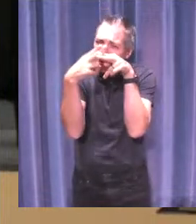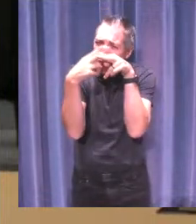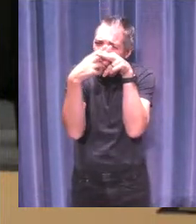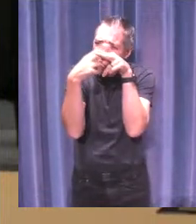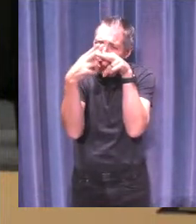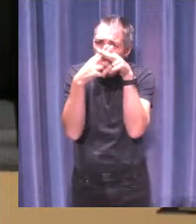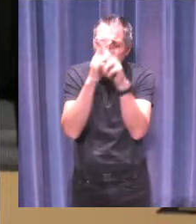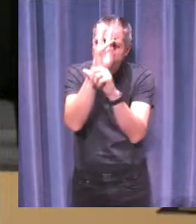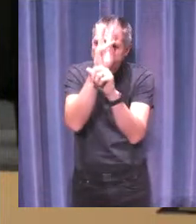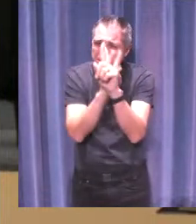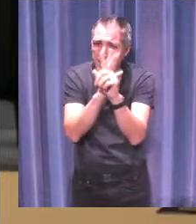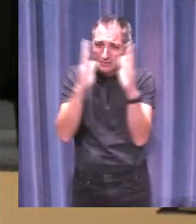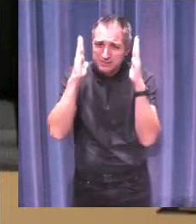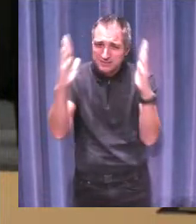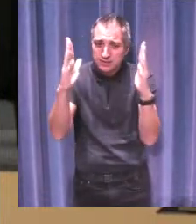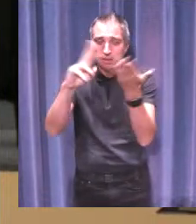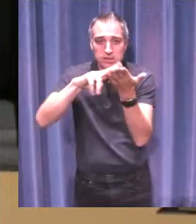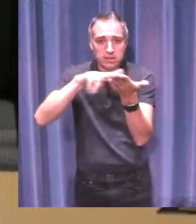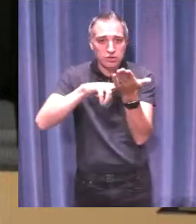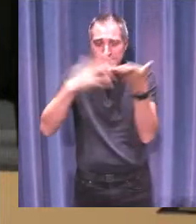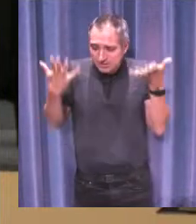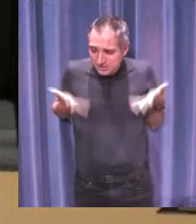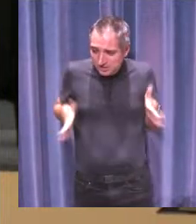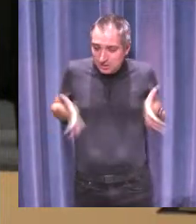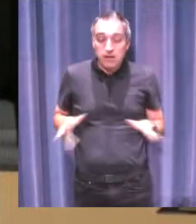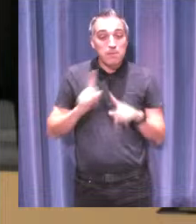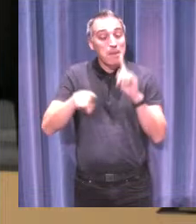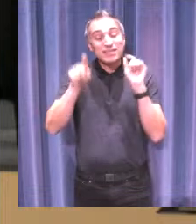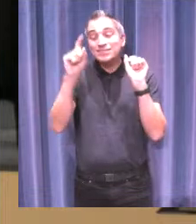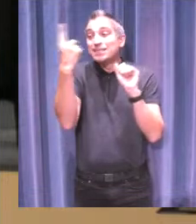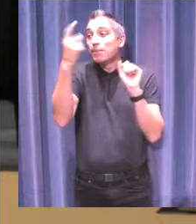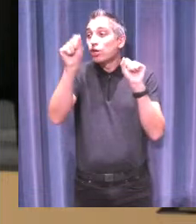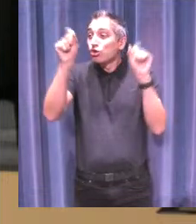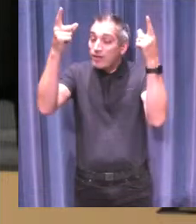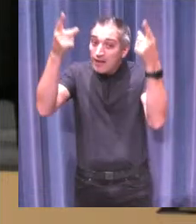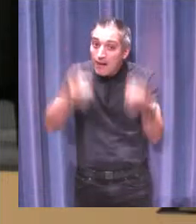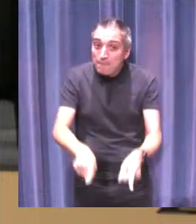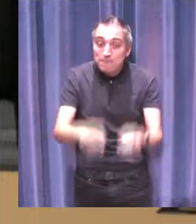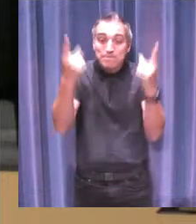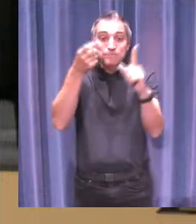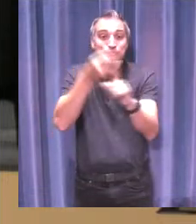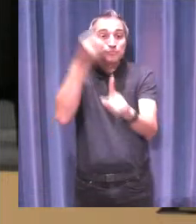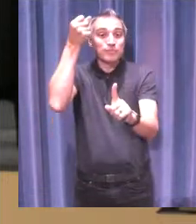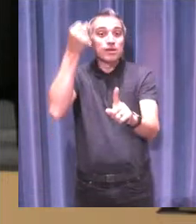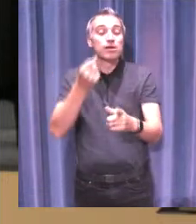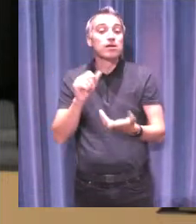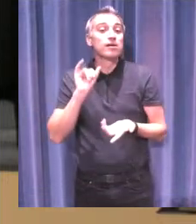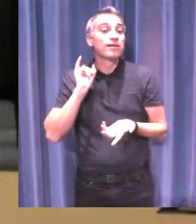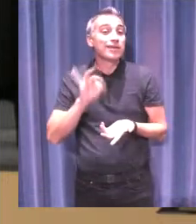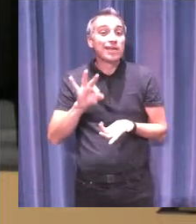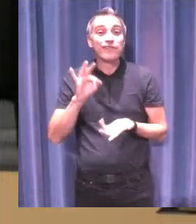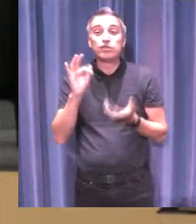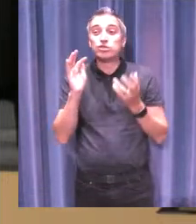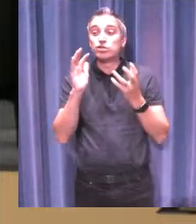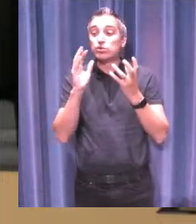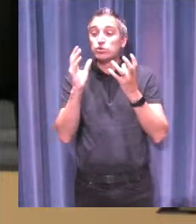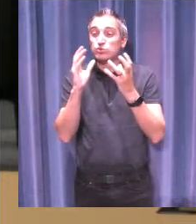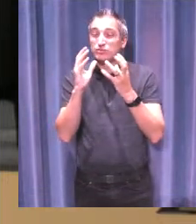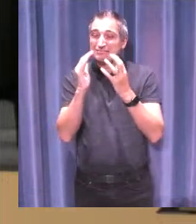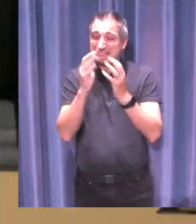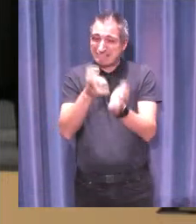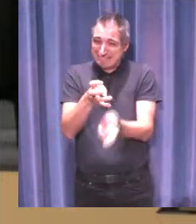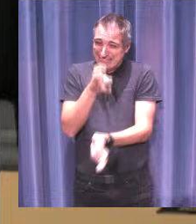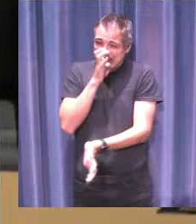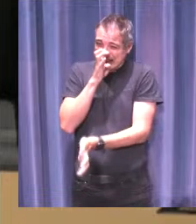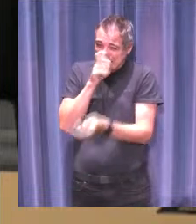short-term, 6 months or so type of a position. But again, something could happen. If you put too many controls in there, it could get